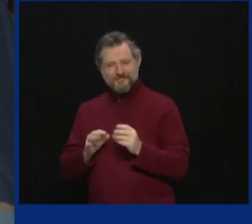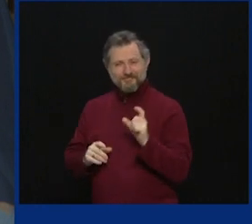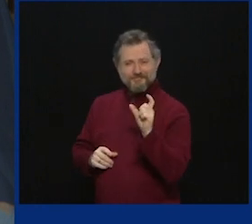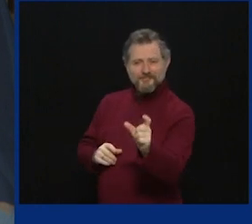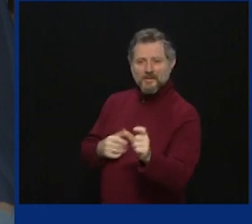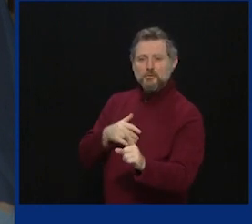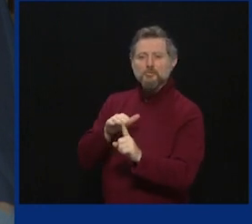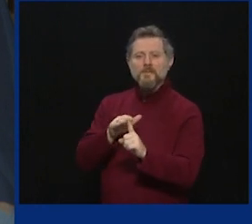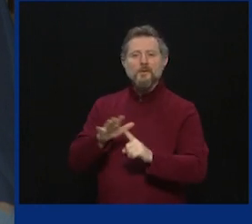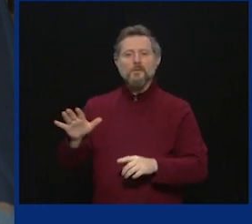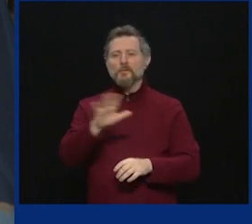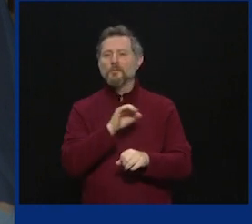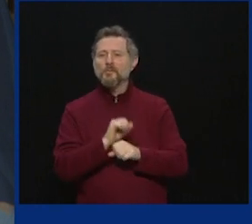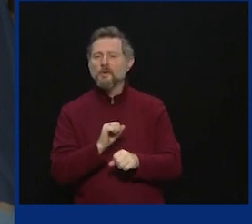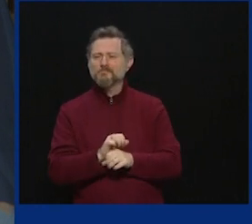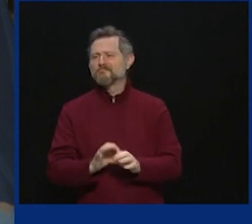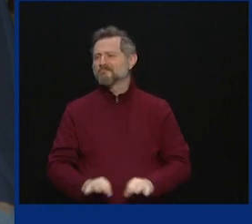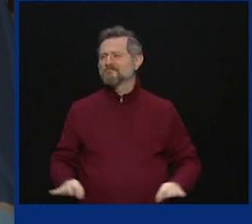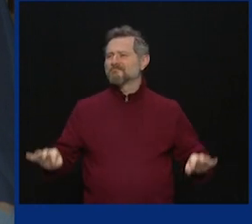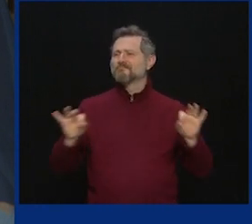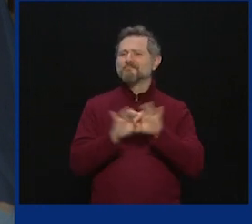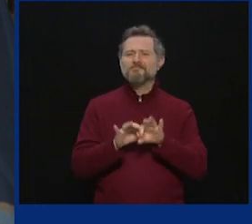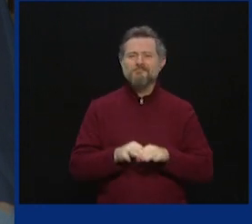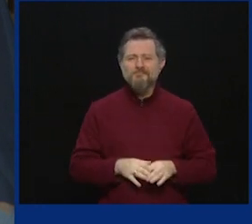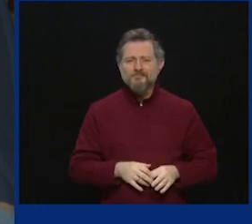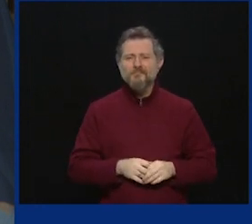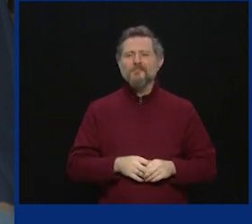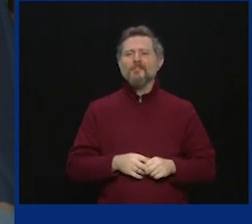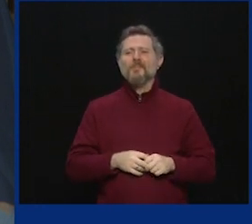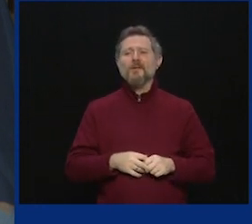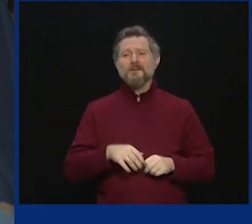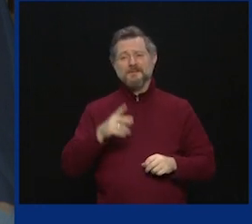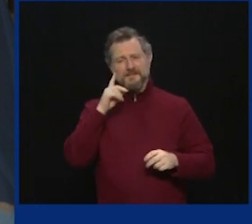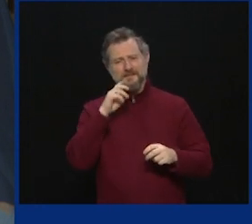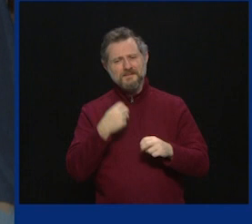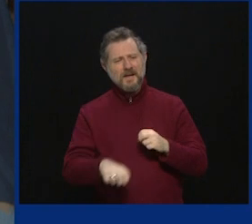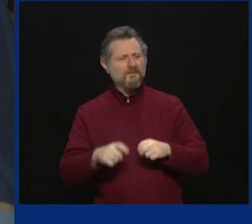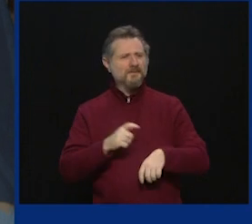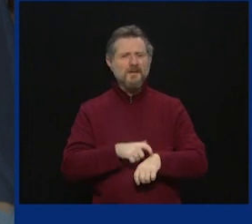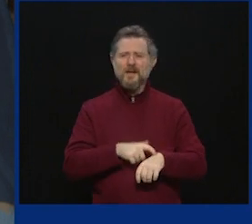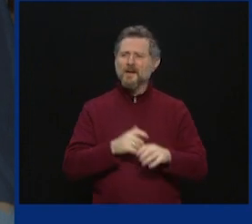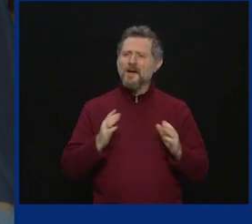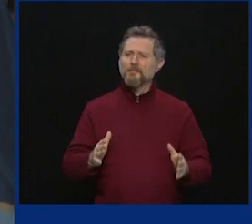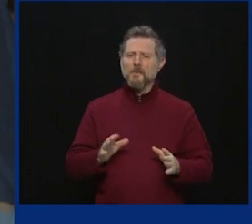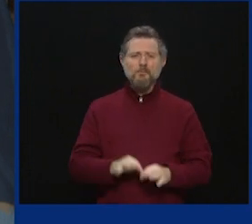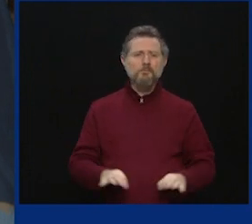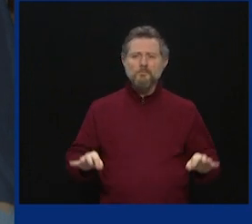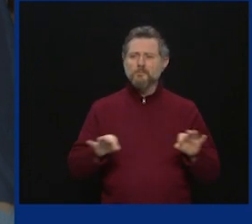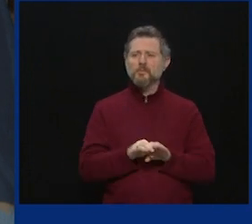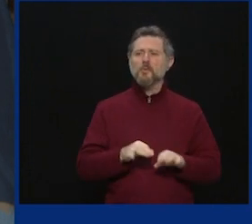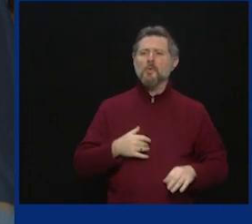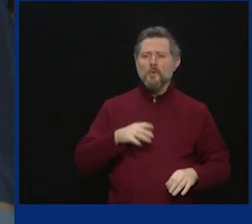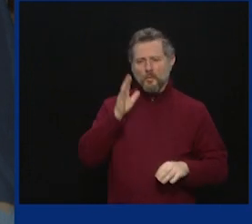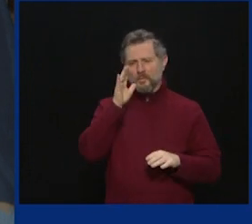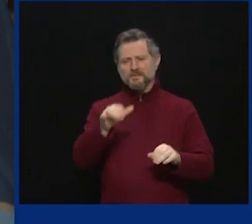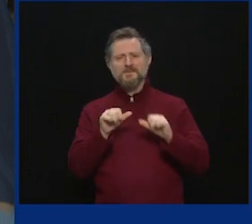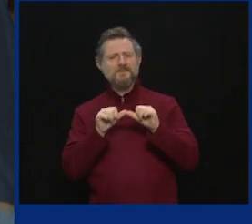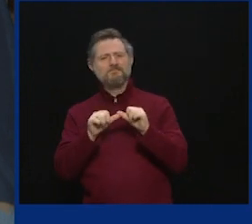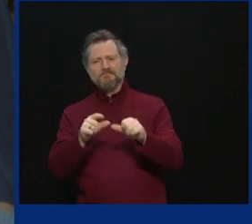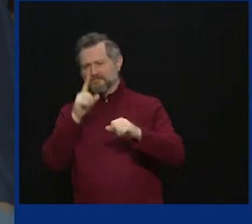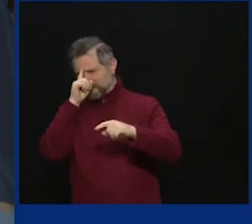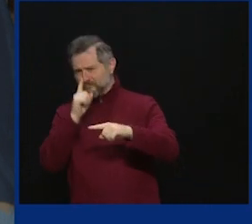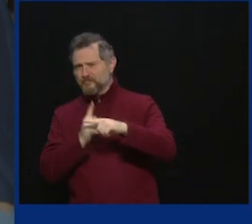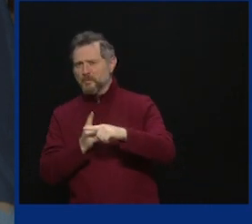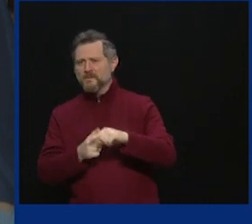doing is an extraordinary thing during these extraordinary times. So we're going to continue to spread holiday cheer, not